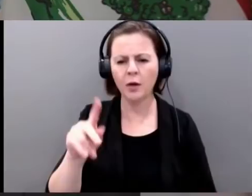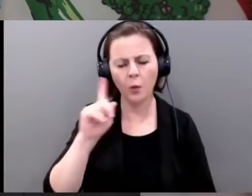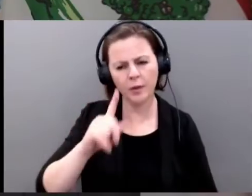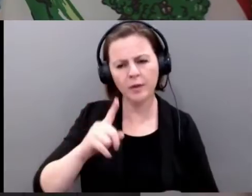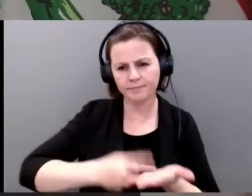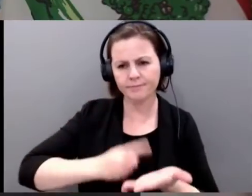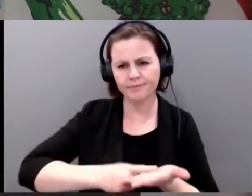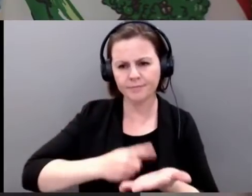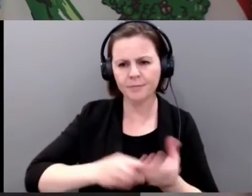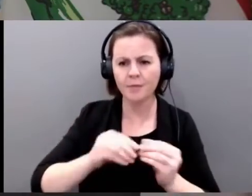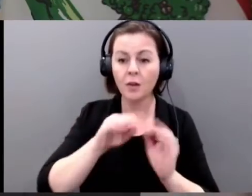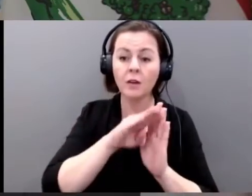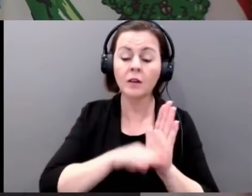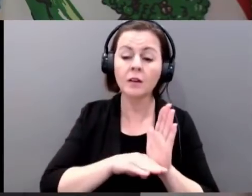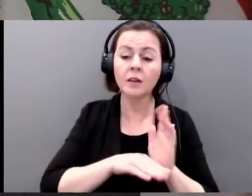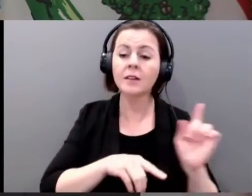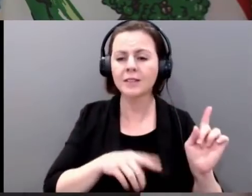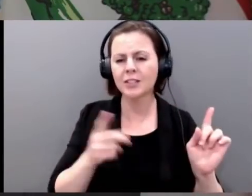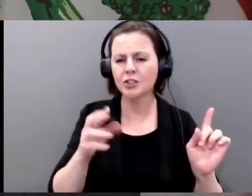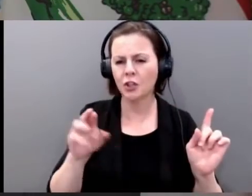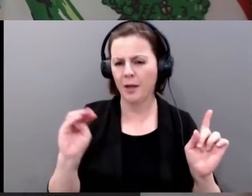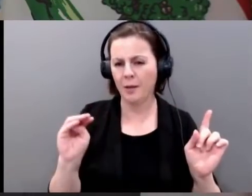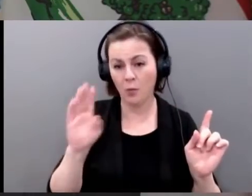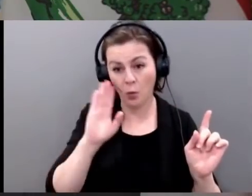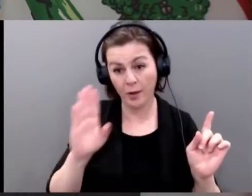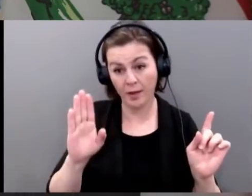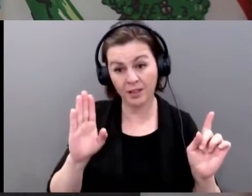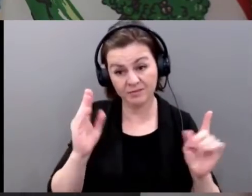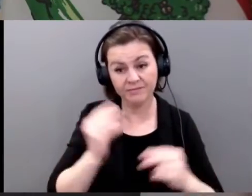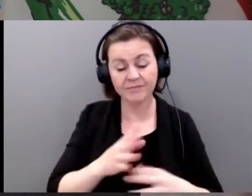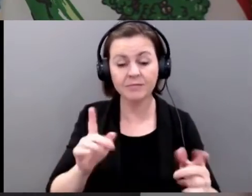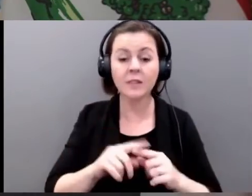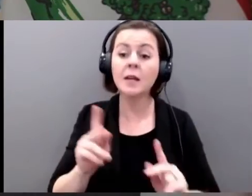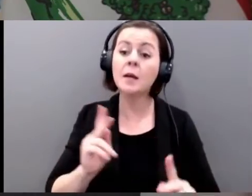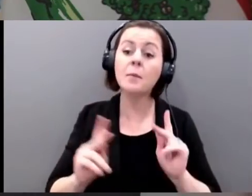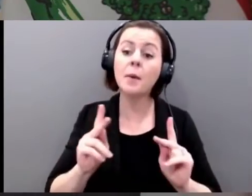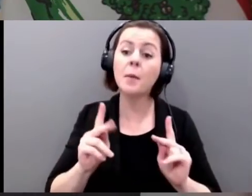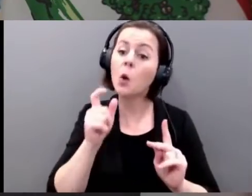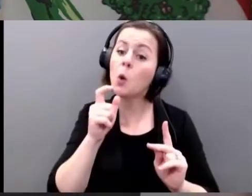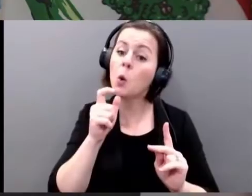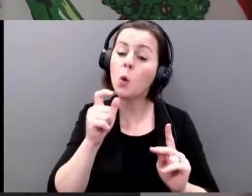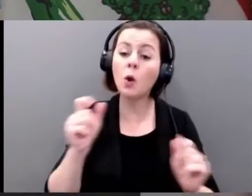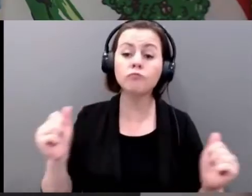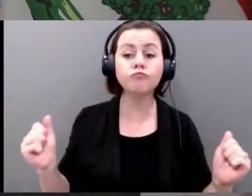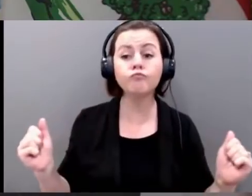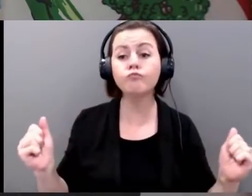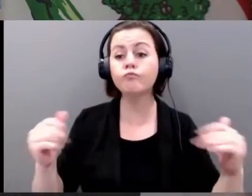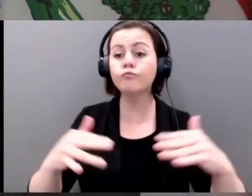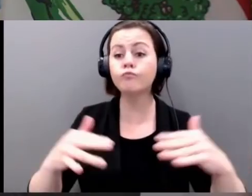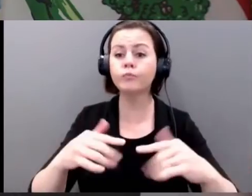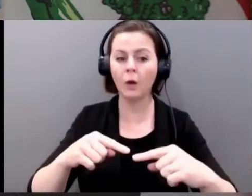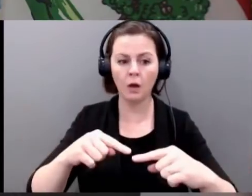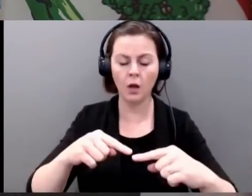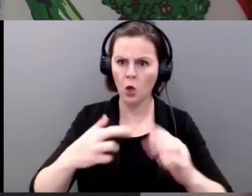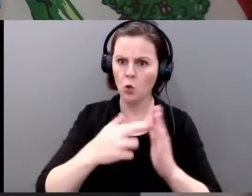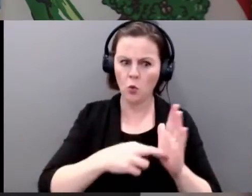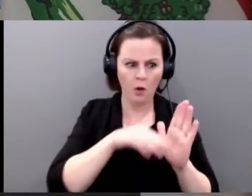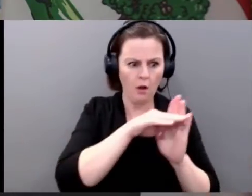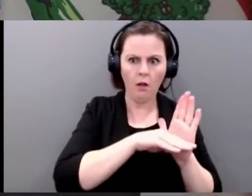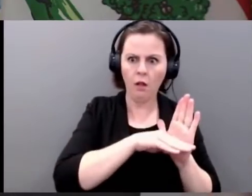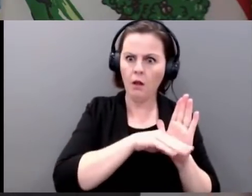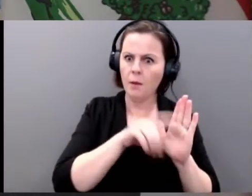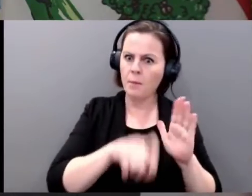will include the ability to impose fines to anyone who is participating in a gathering against the current public health